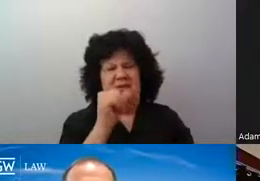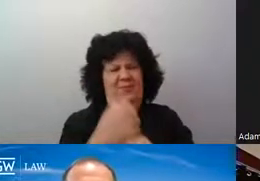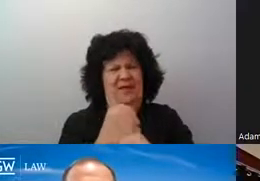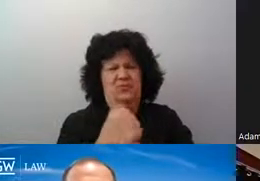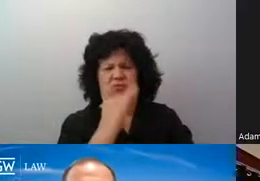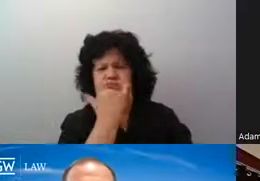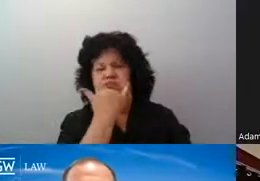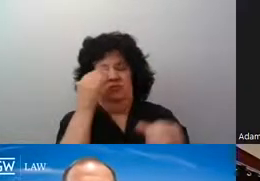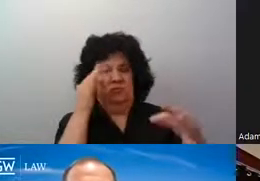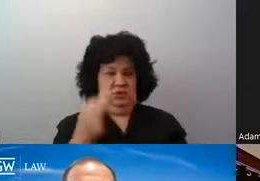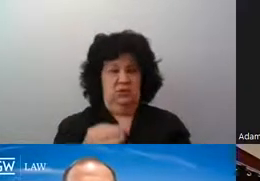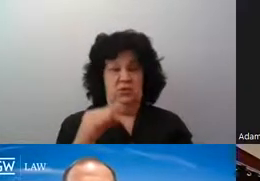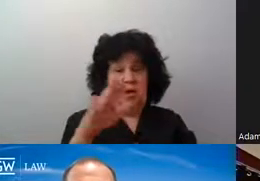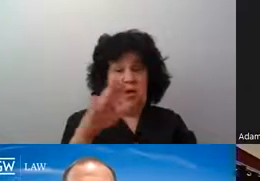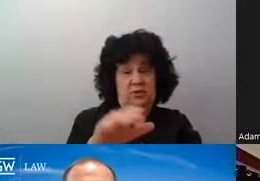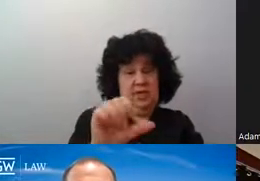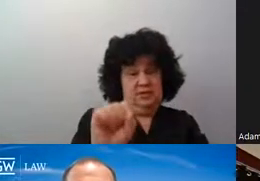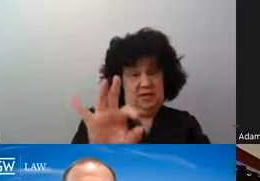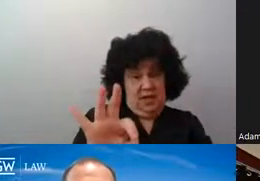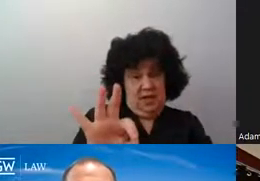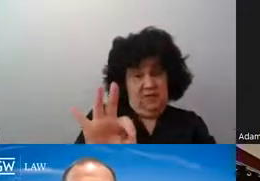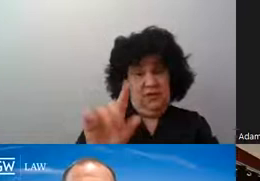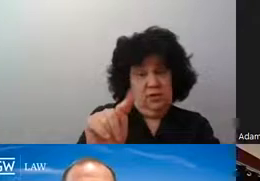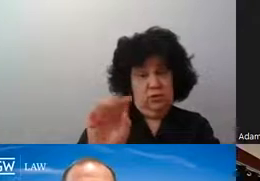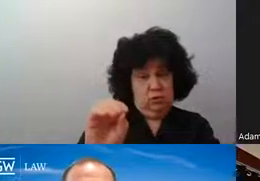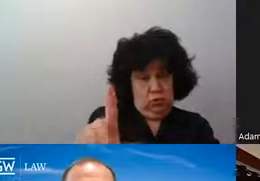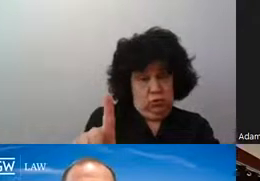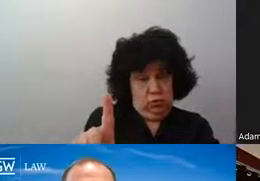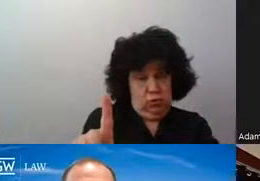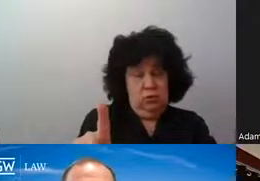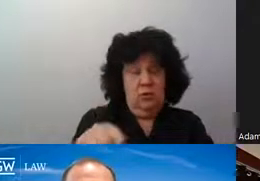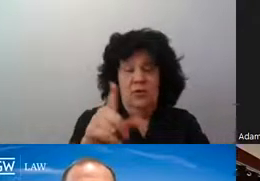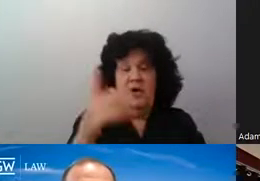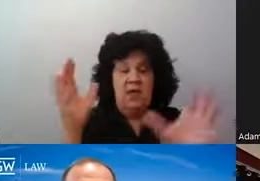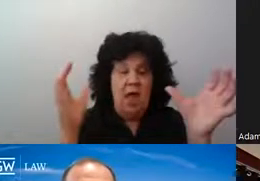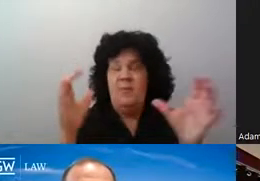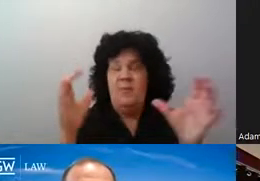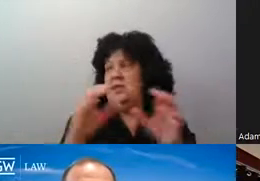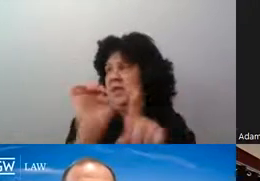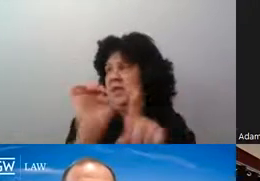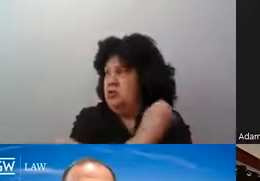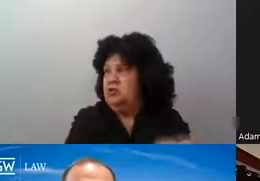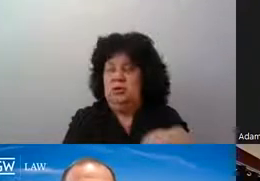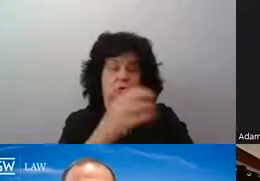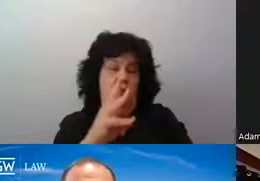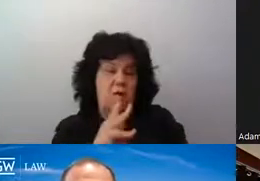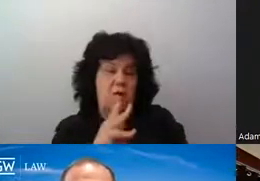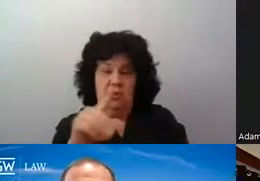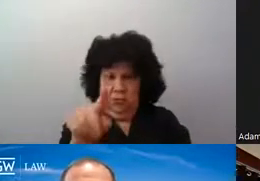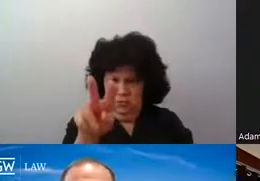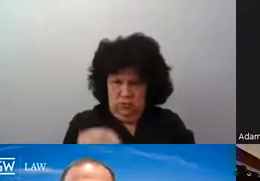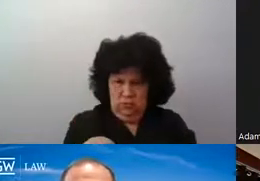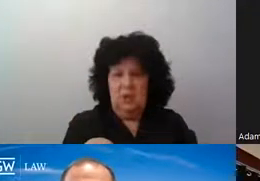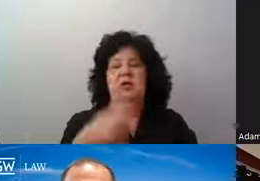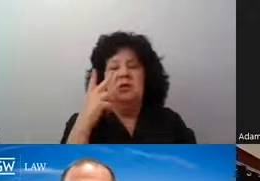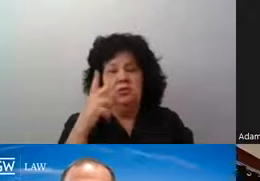SF Tool, and this is the non-procure stuff, this is, hey, health, climate, energy, water, go in and explore those. You'll see that we start from the basics